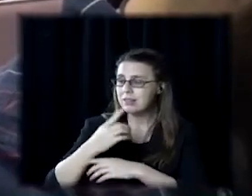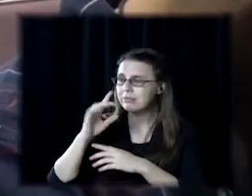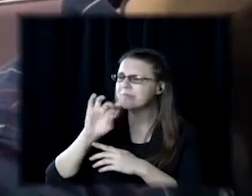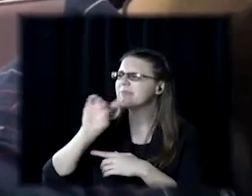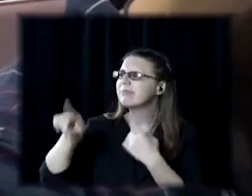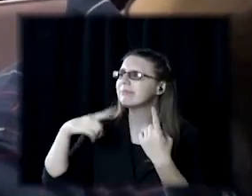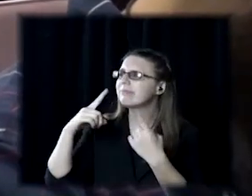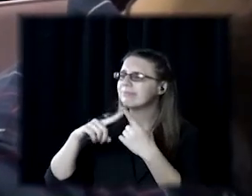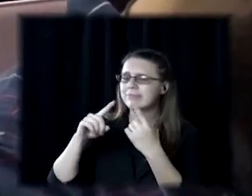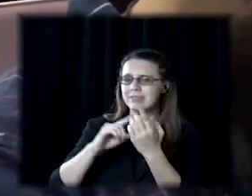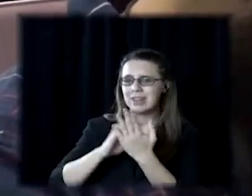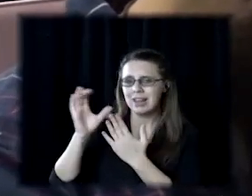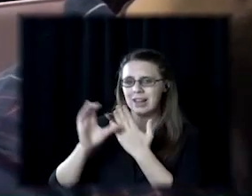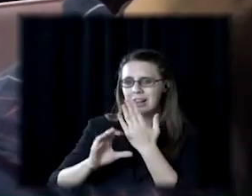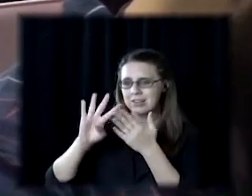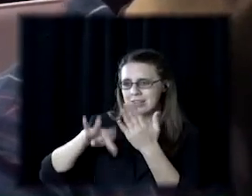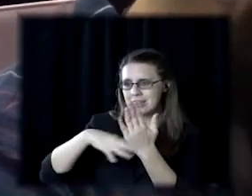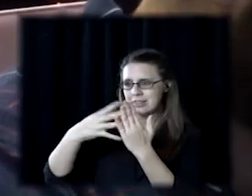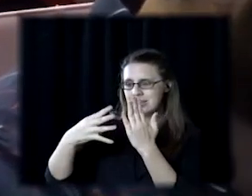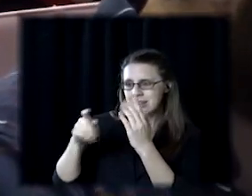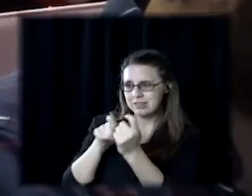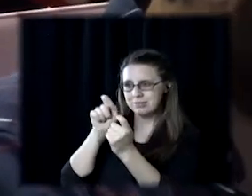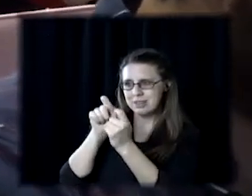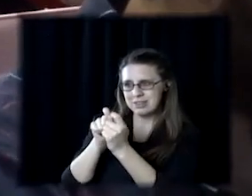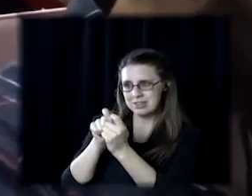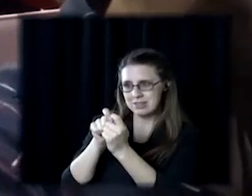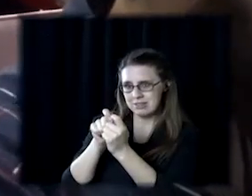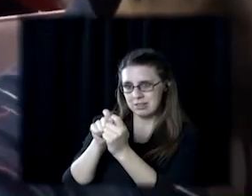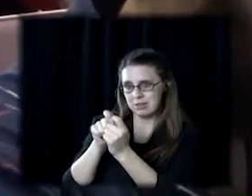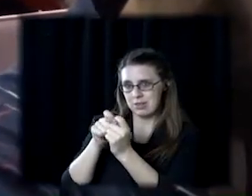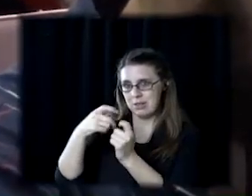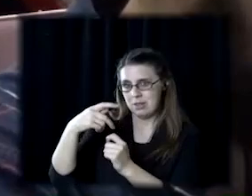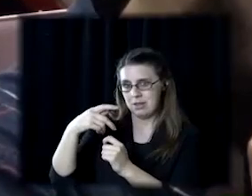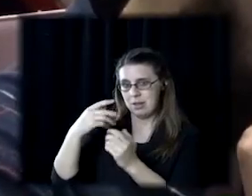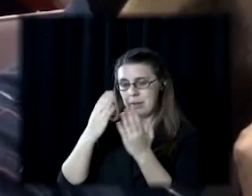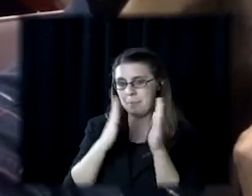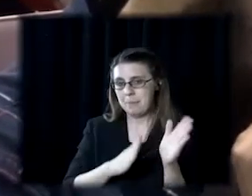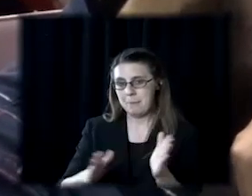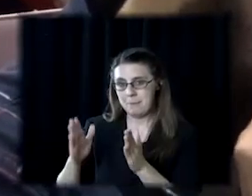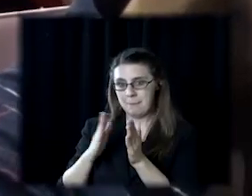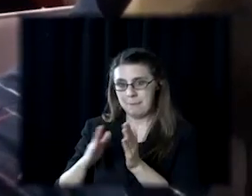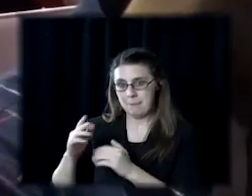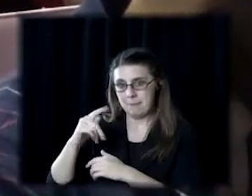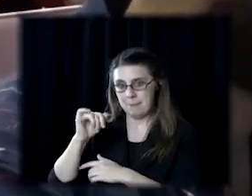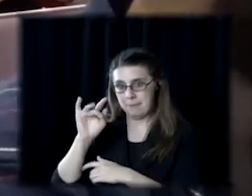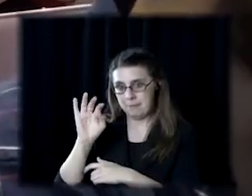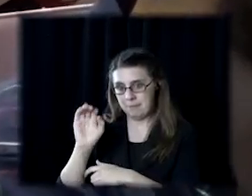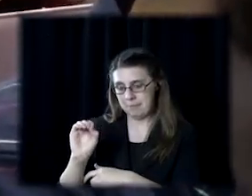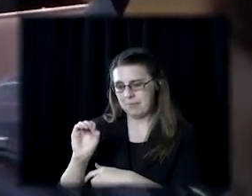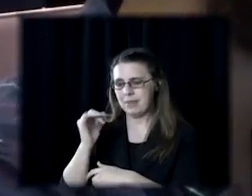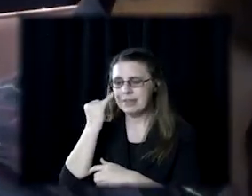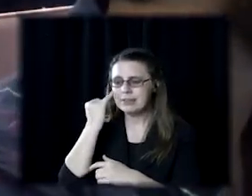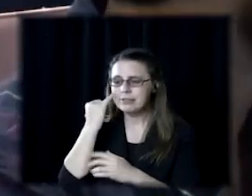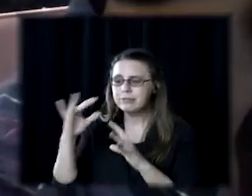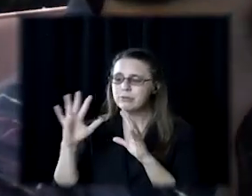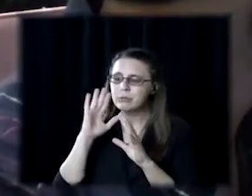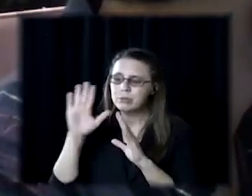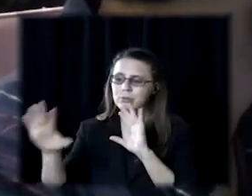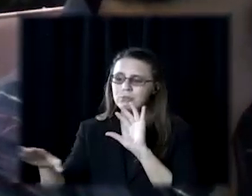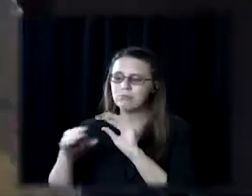específico sobre la implementación de este plan piloto y si existe la posibilidad de que se añadan más municipios sobre la marcha.